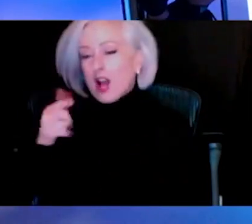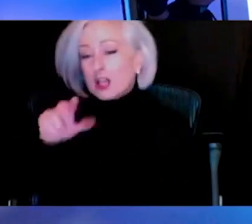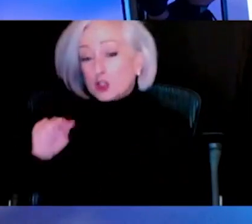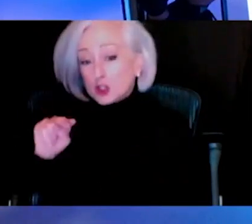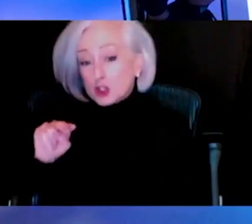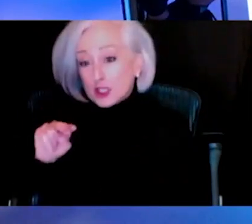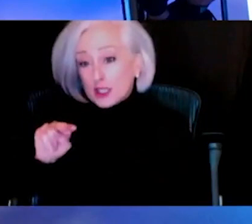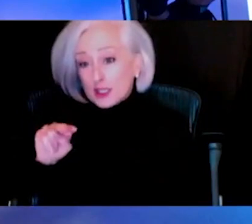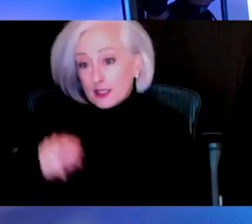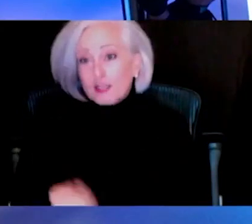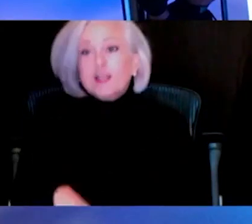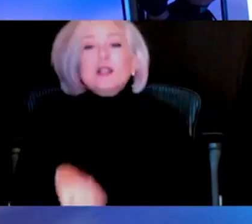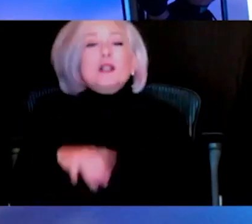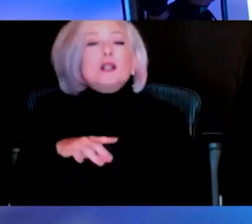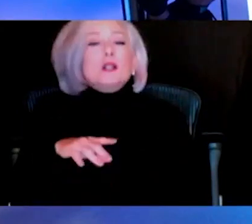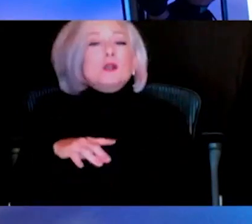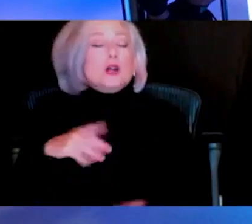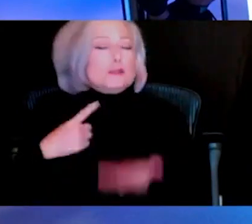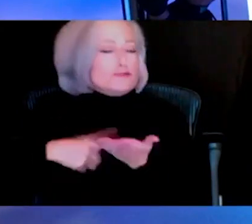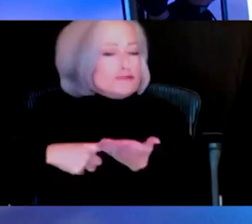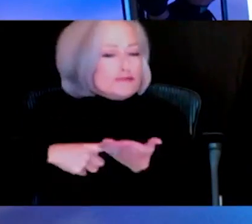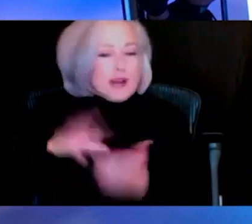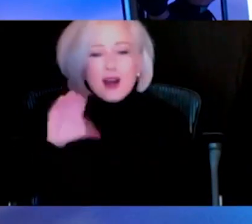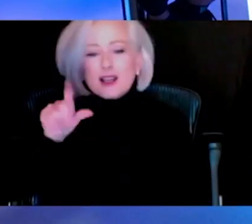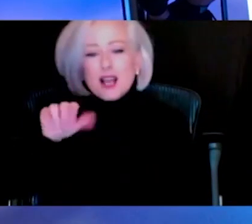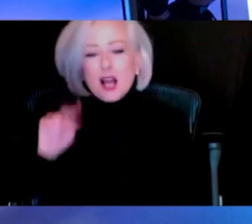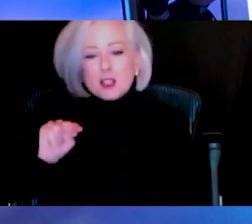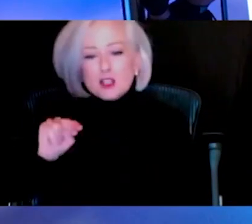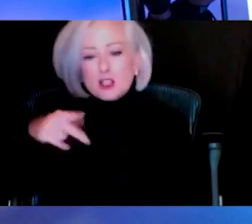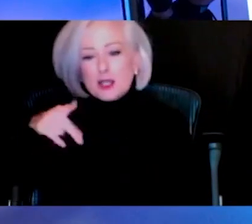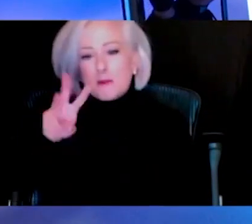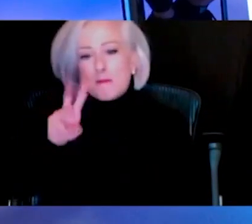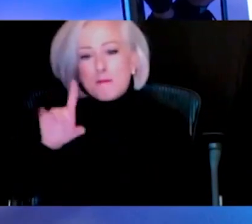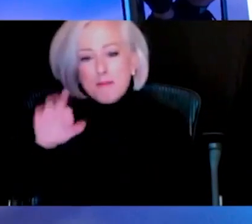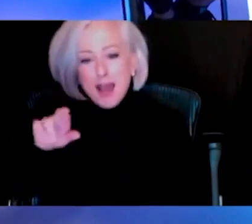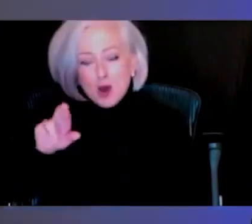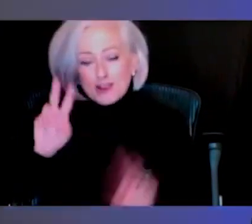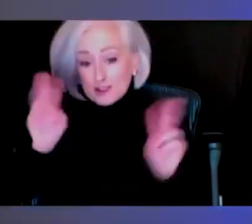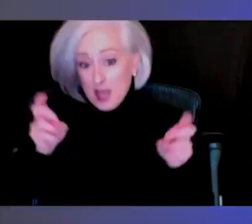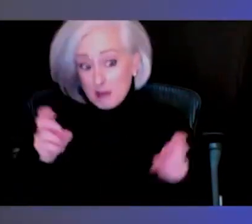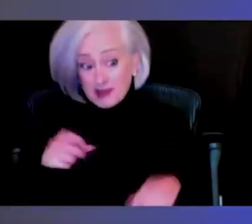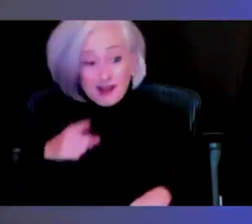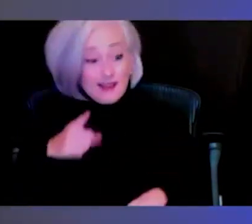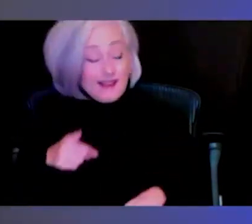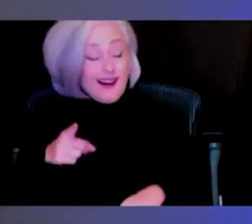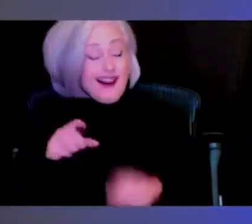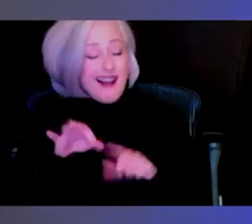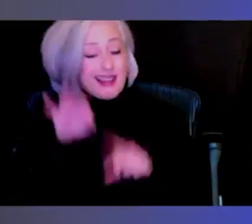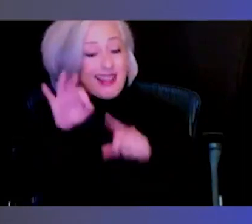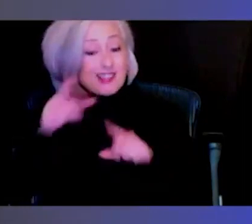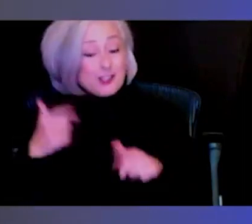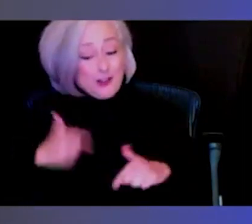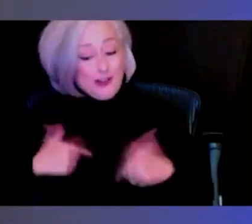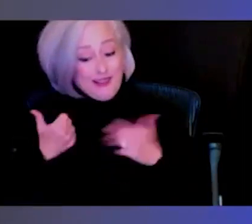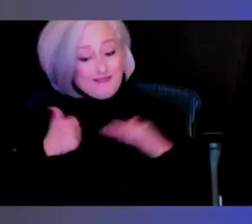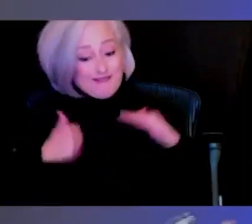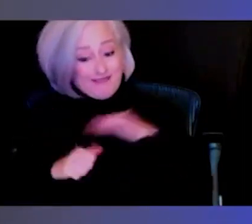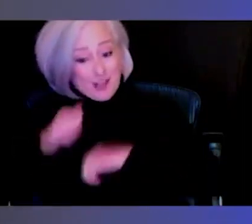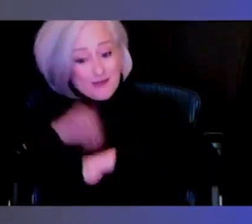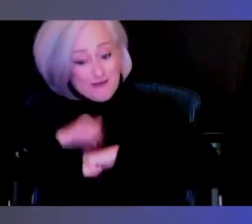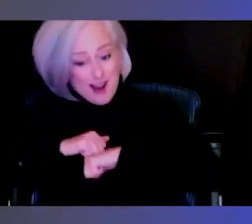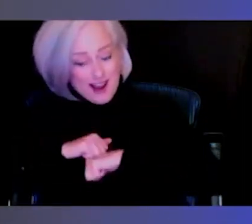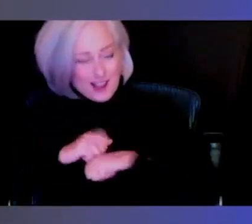collagen powder topic, and unless you've been under a rock, you've seen it. So if you walk the health aisles at any store, you've seen